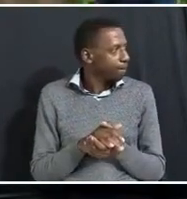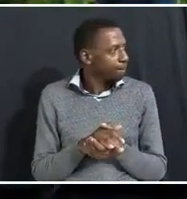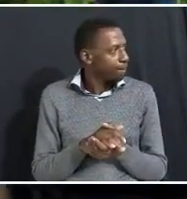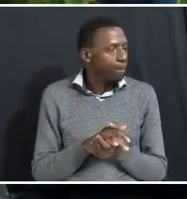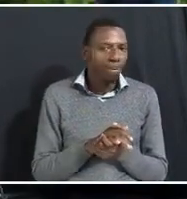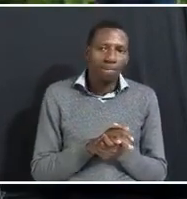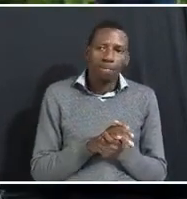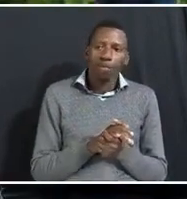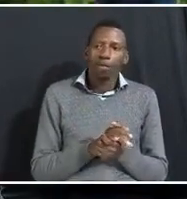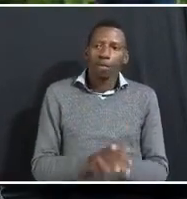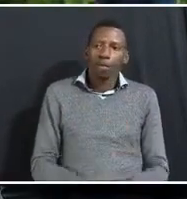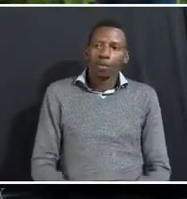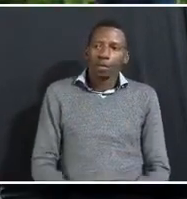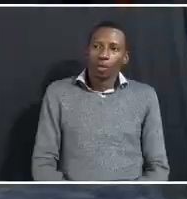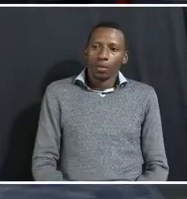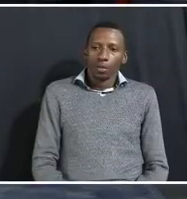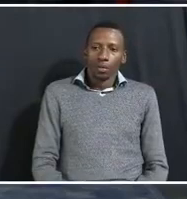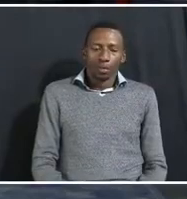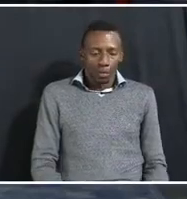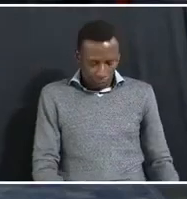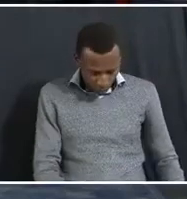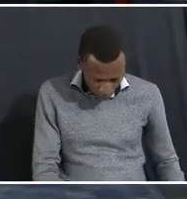Just come onto the stage.